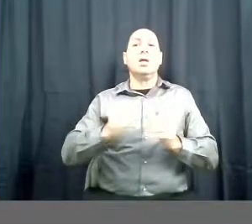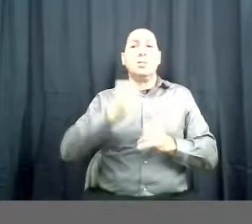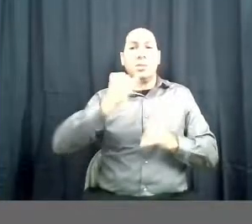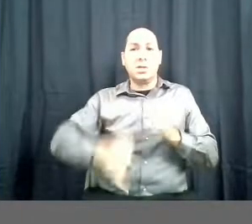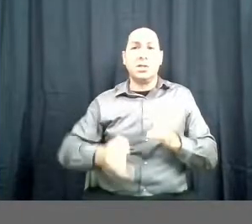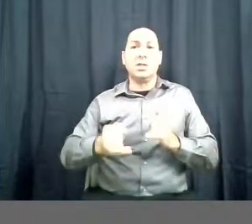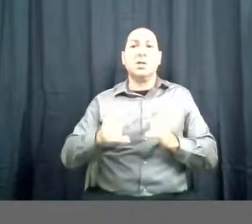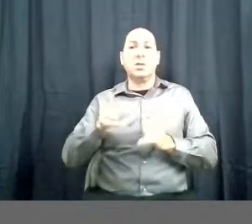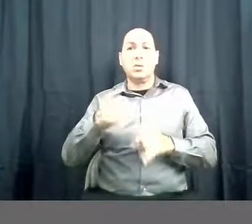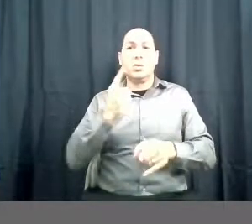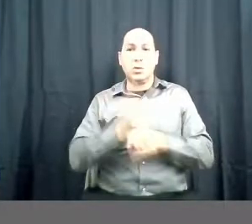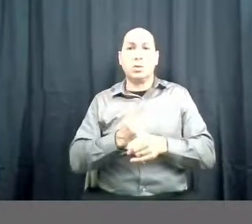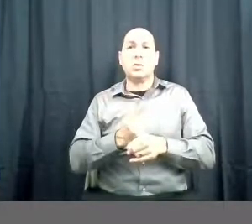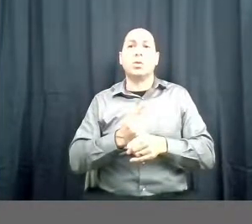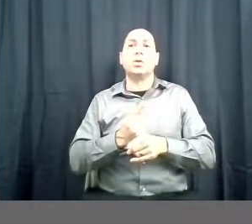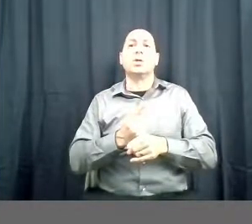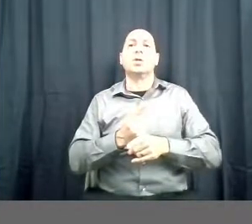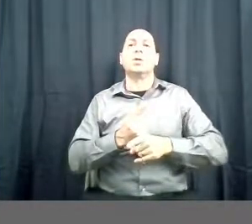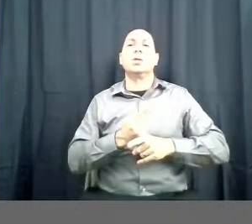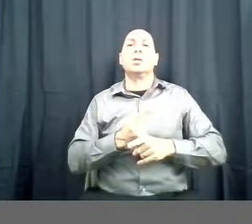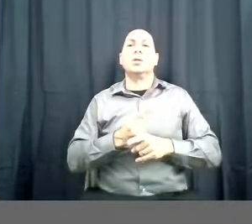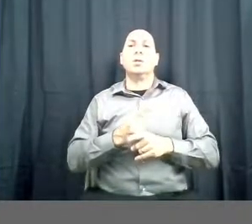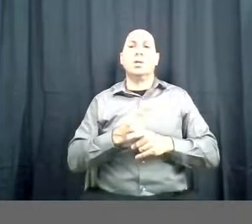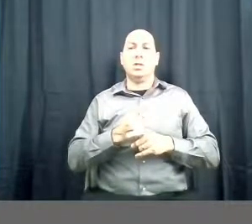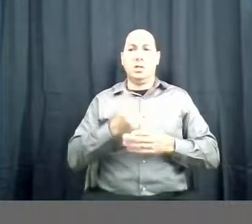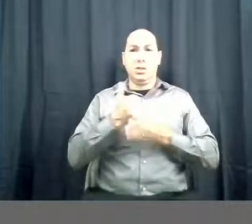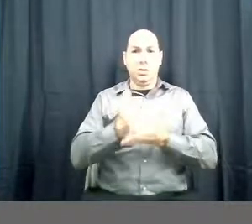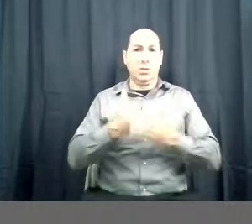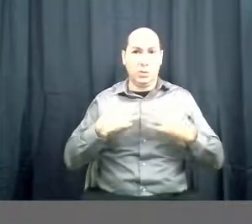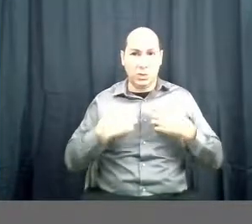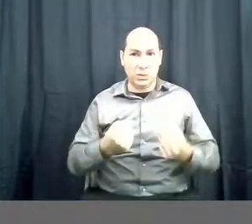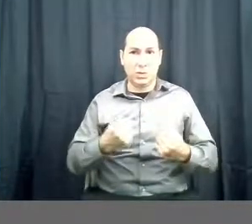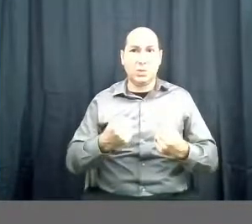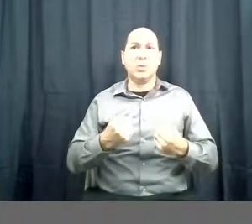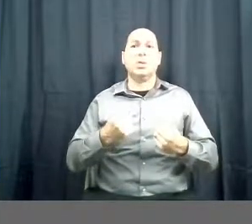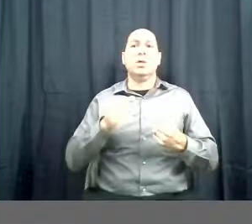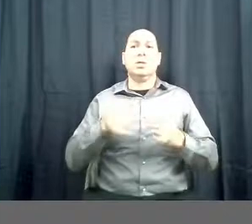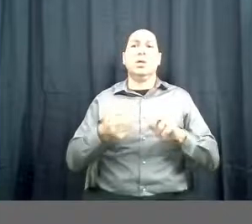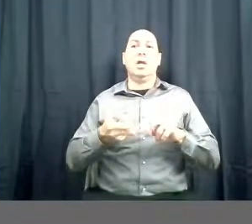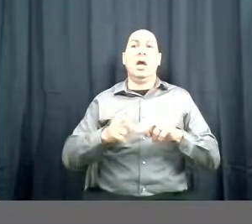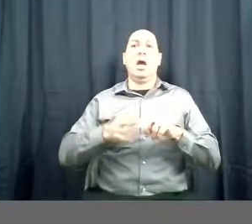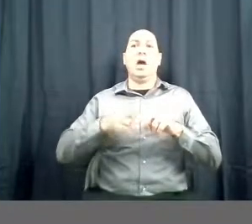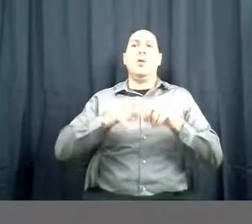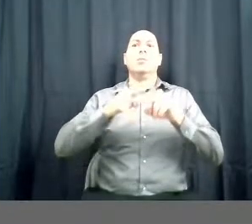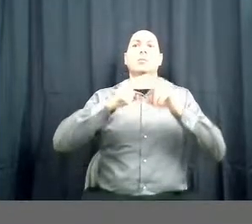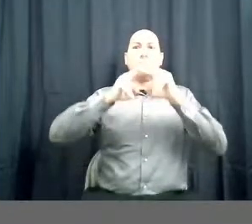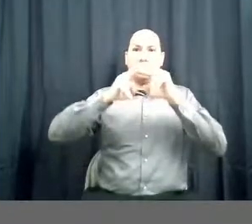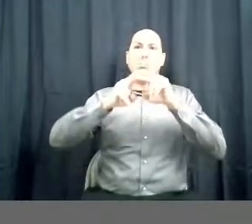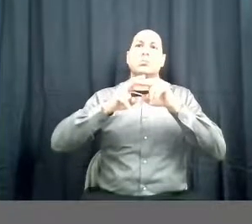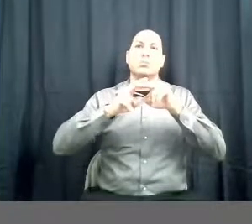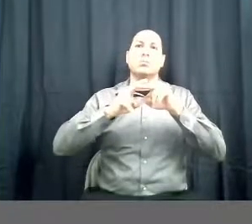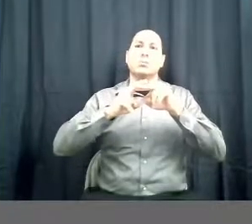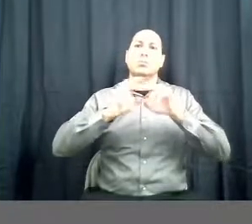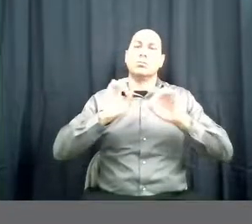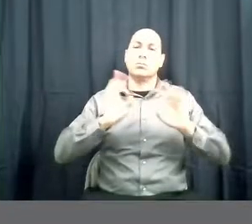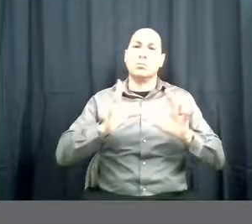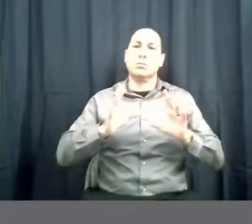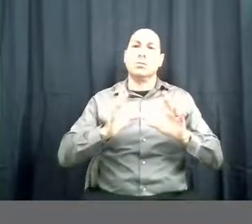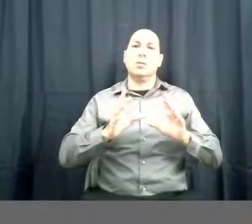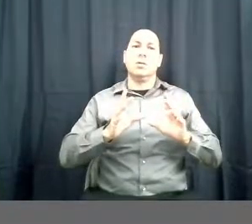and this is something you brought up earlier, Medicaid costs continue to grow at a pace faster than inflation, despite the population